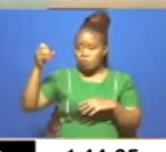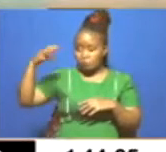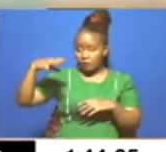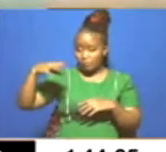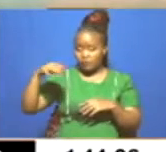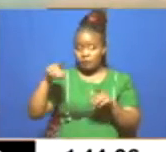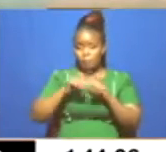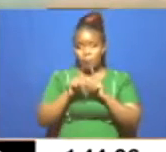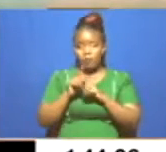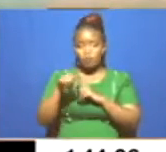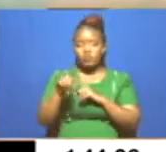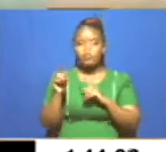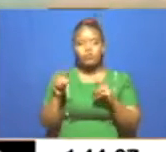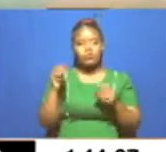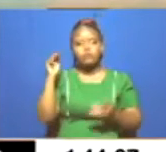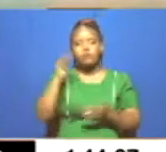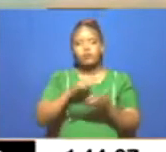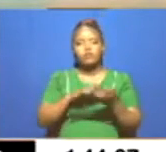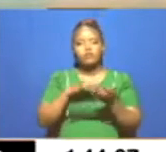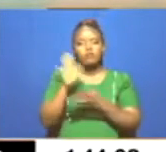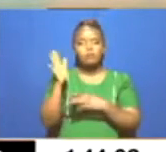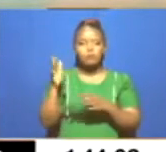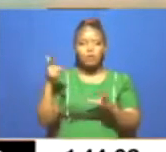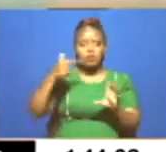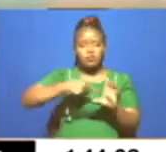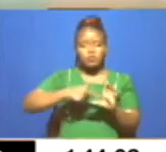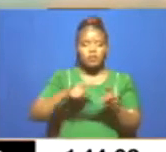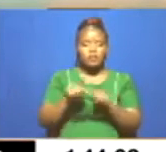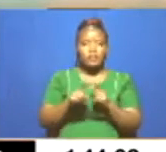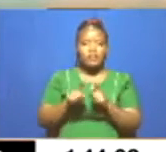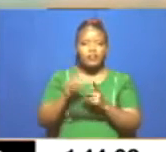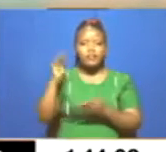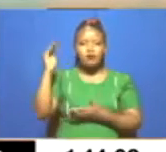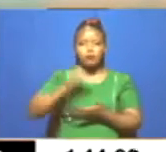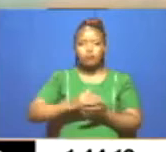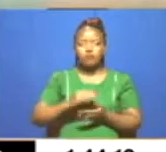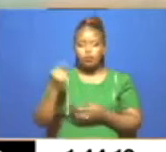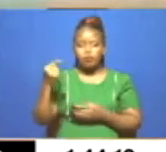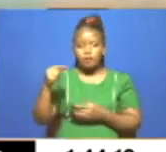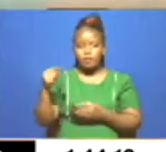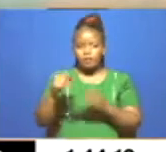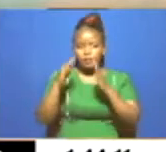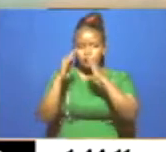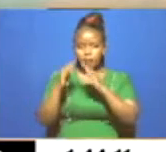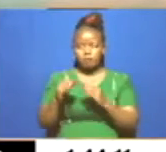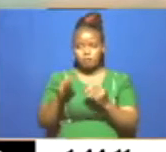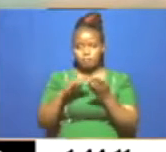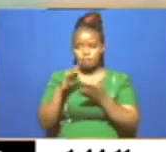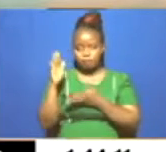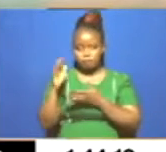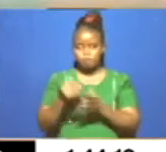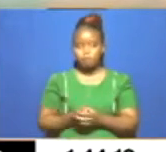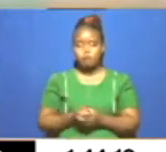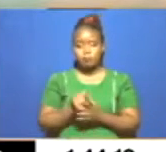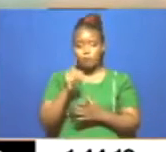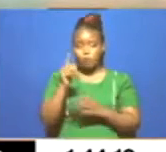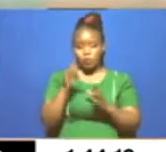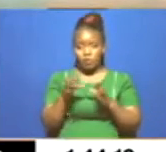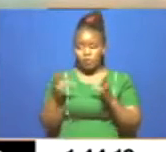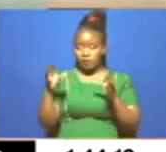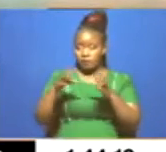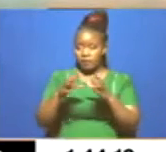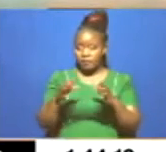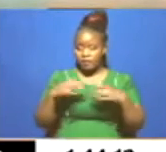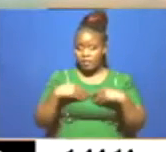for diesel, amounting to a reduction of greenhouse gas emissions. Krystalline Salt Company has put up solar